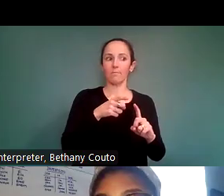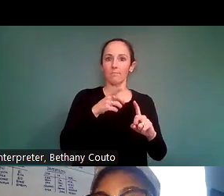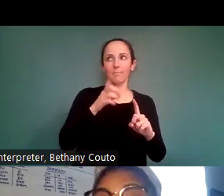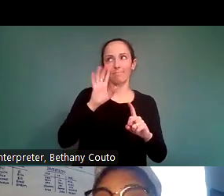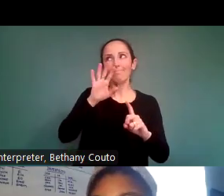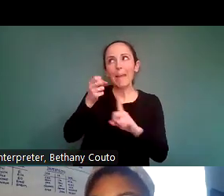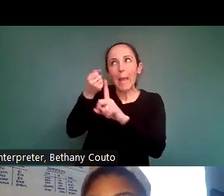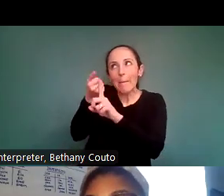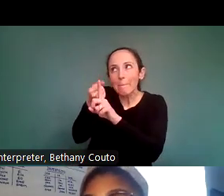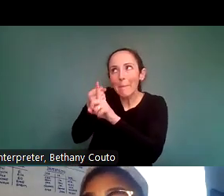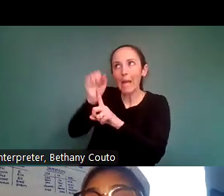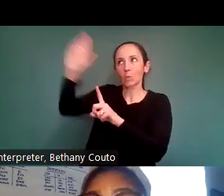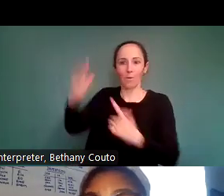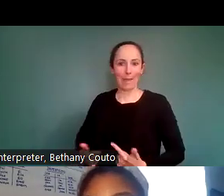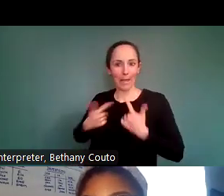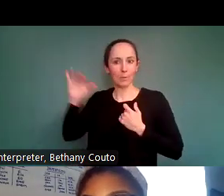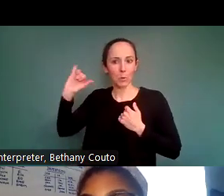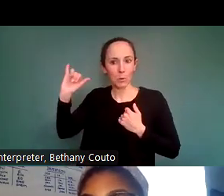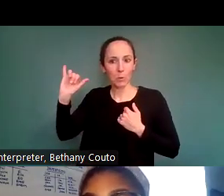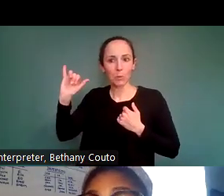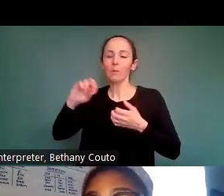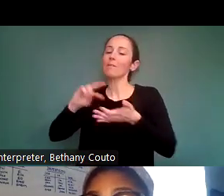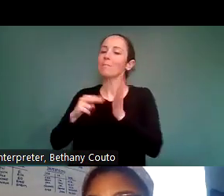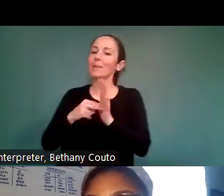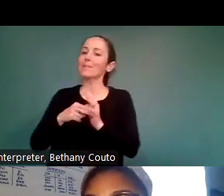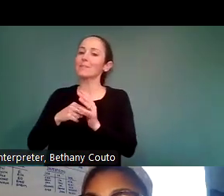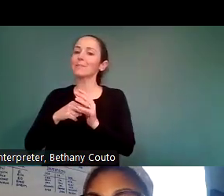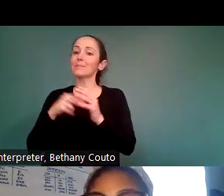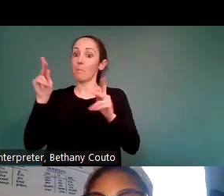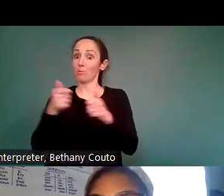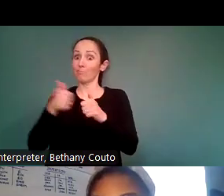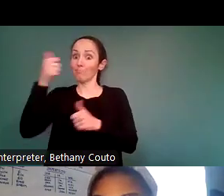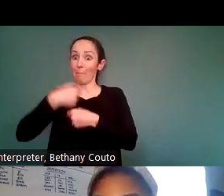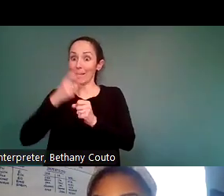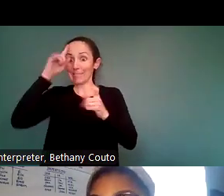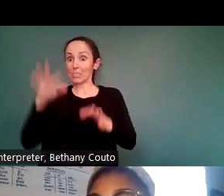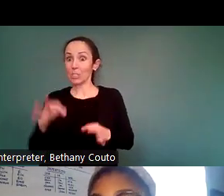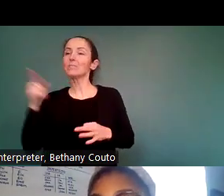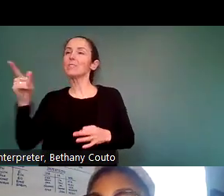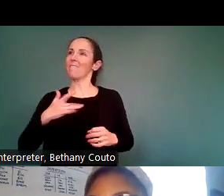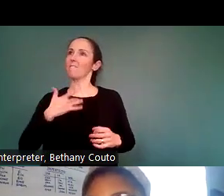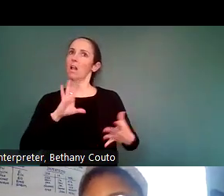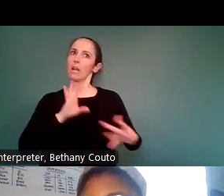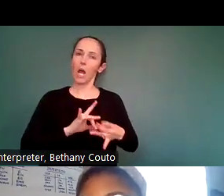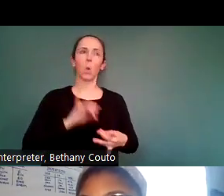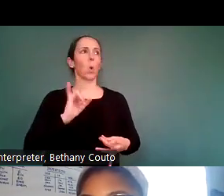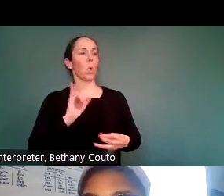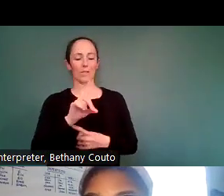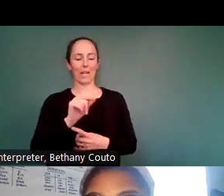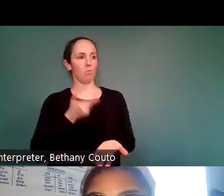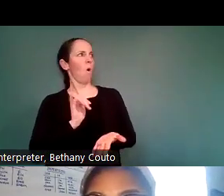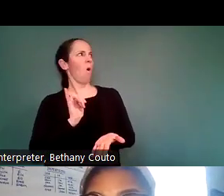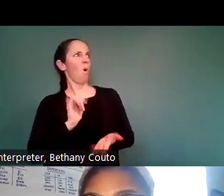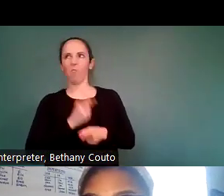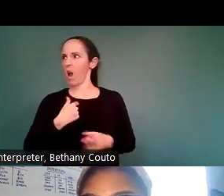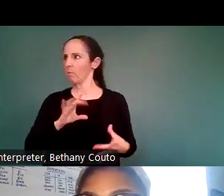district? How would that solution address other issues that policymaker cares about? Data can help us draw some of those connections. And